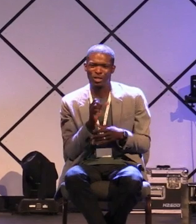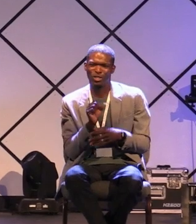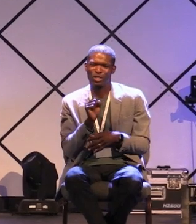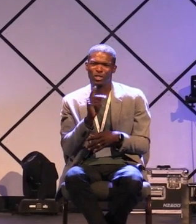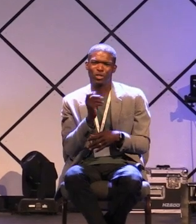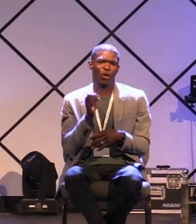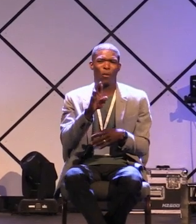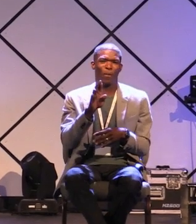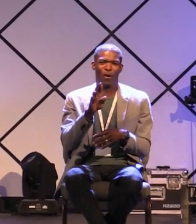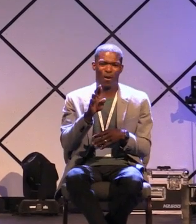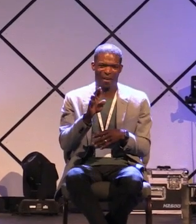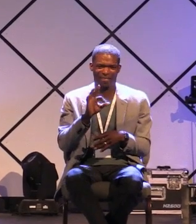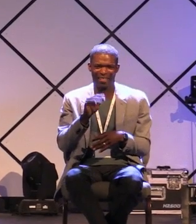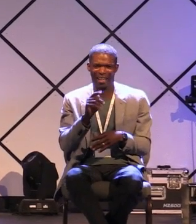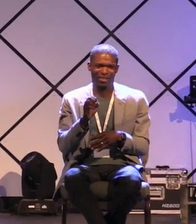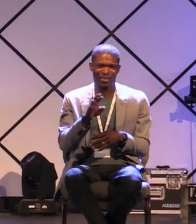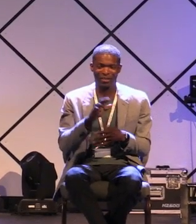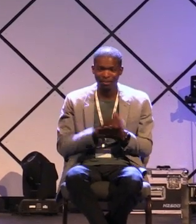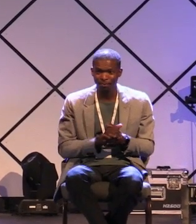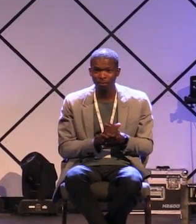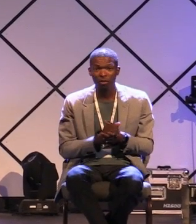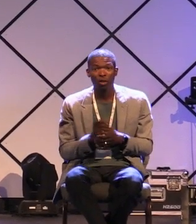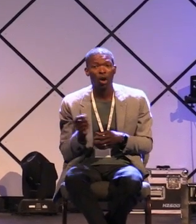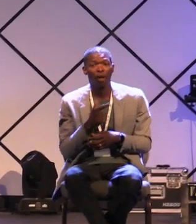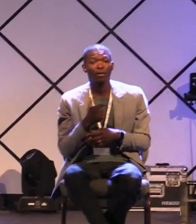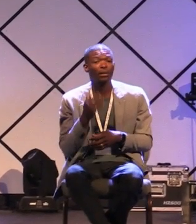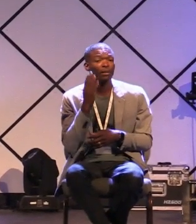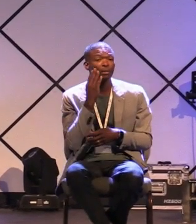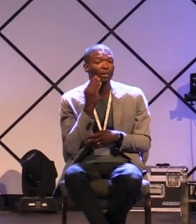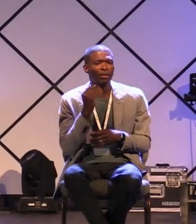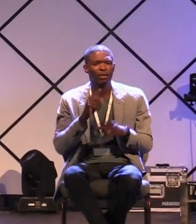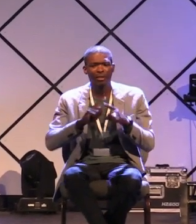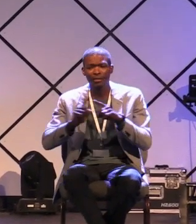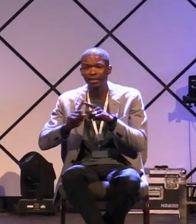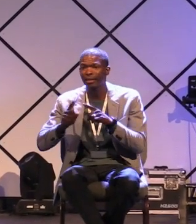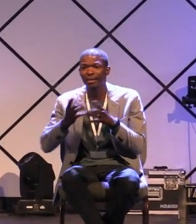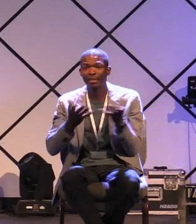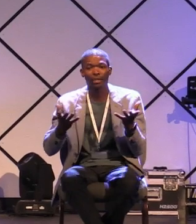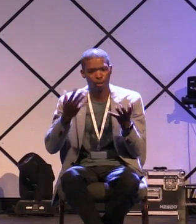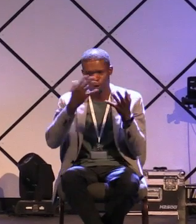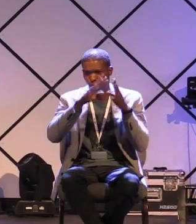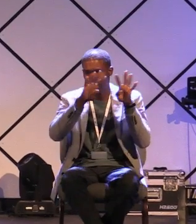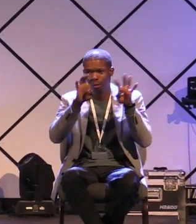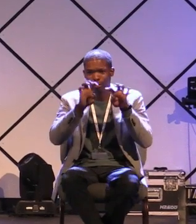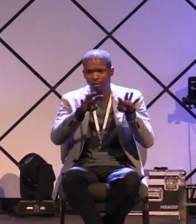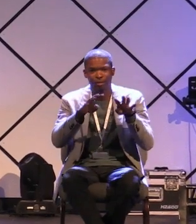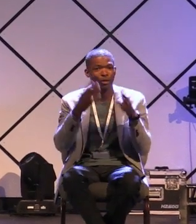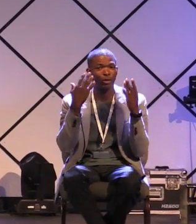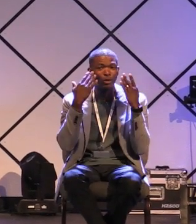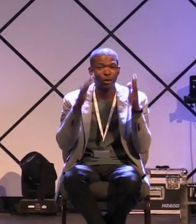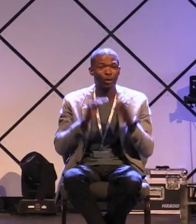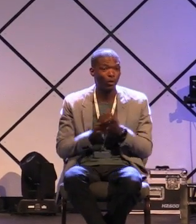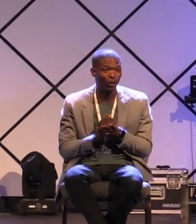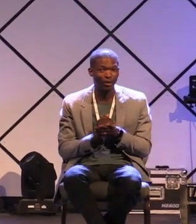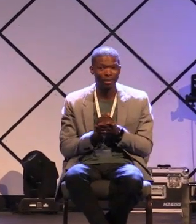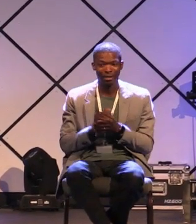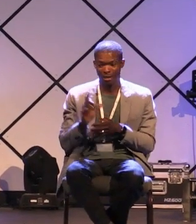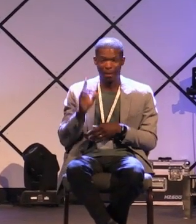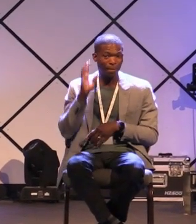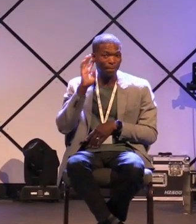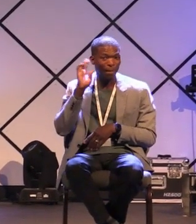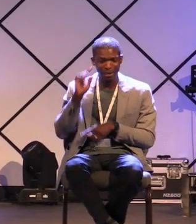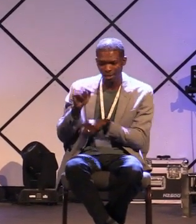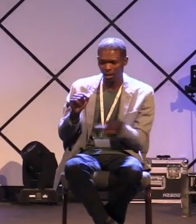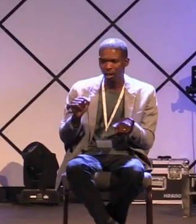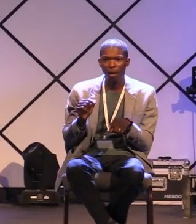Volunteer puppy raisers and breeder caretakers embrace the unknown, all of the unknowns, and as you can imagine, with puppies, there are many unknowns.